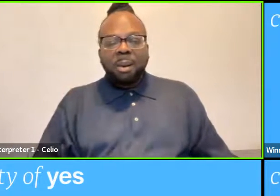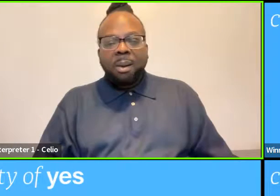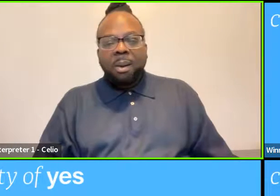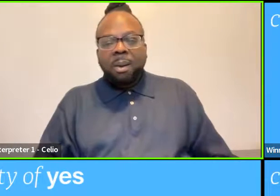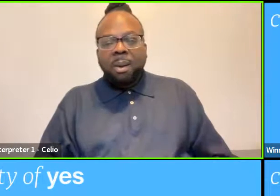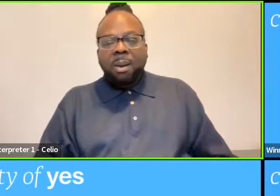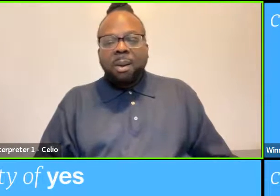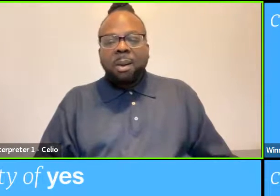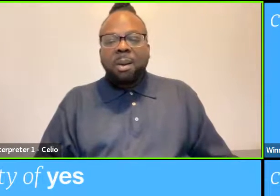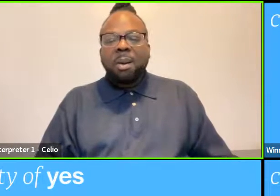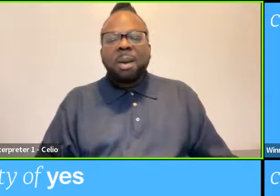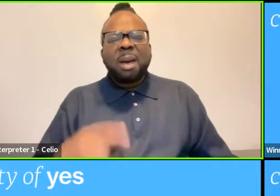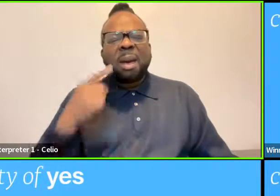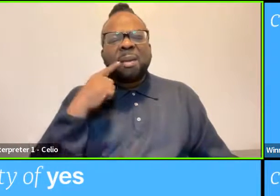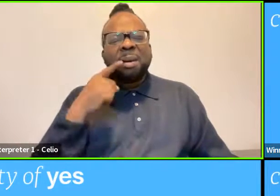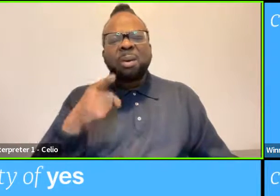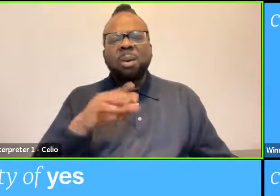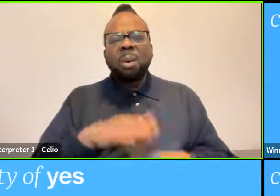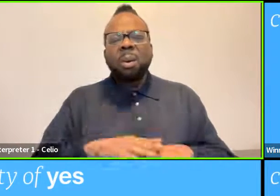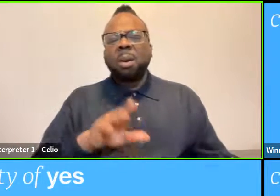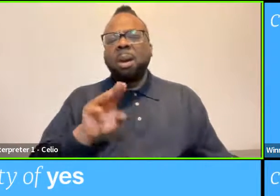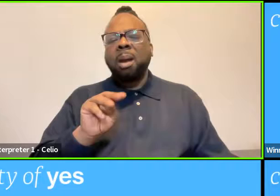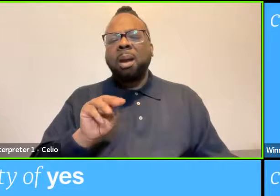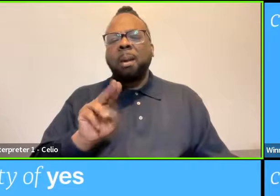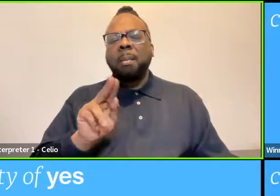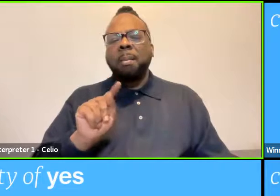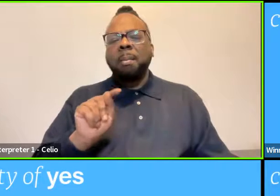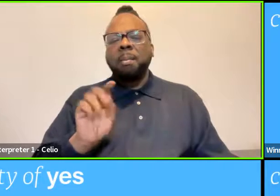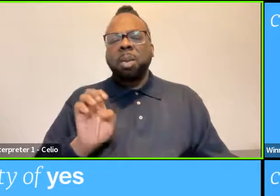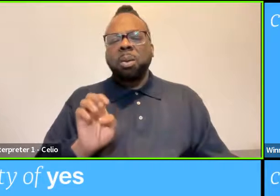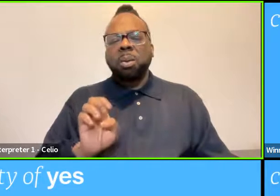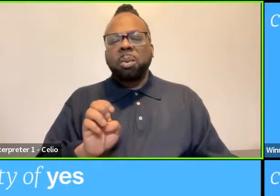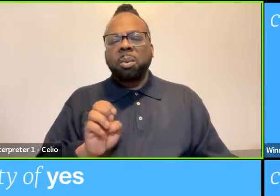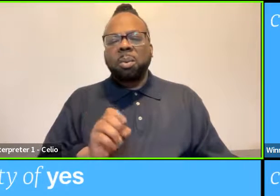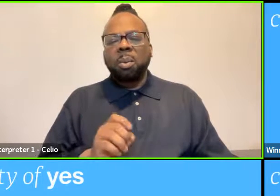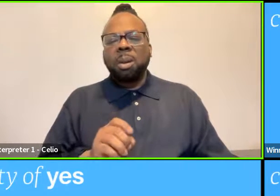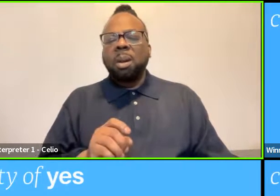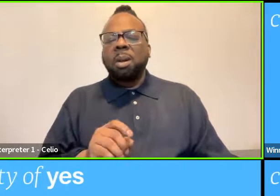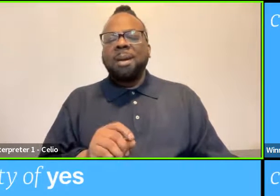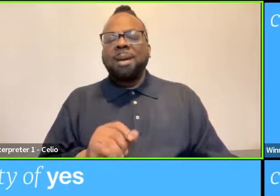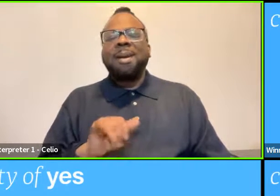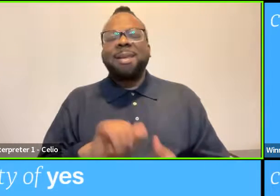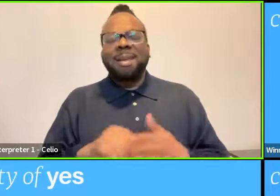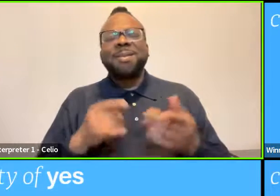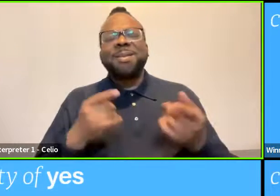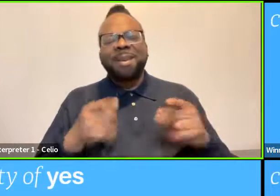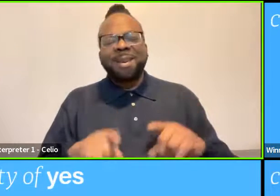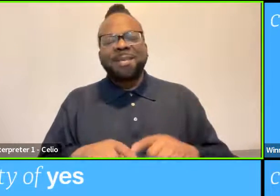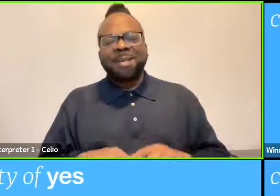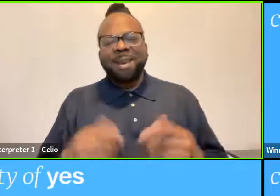I think you might be on mute. See, this is what's happening.